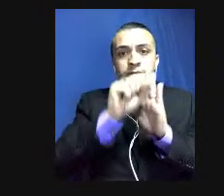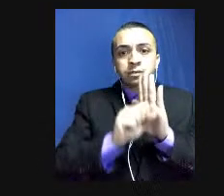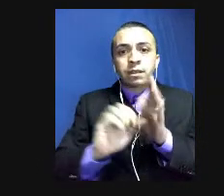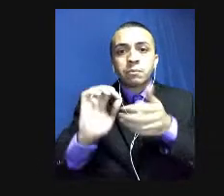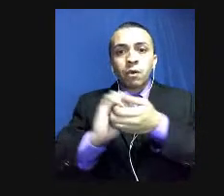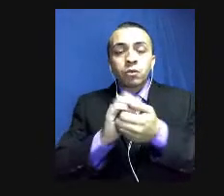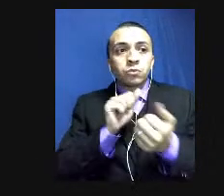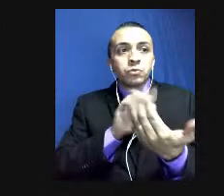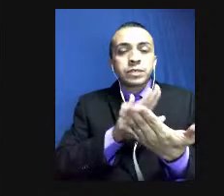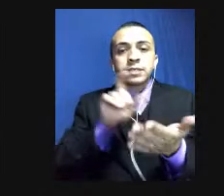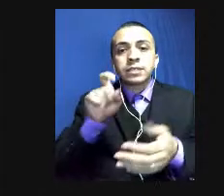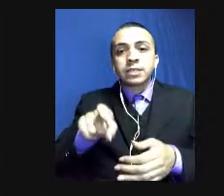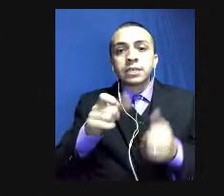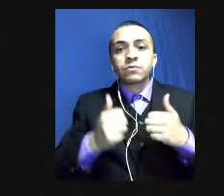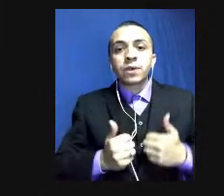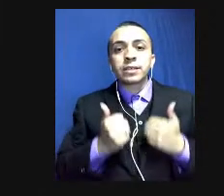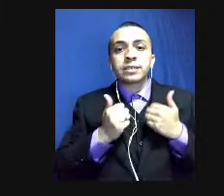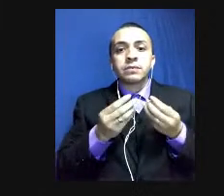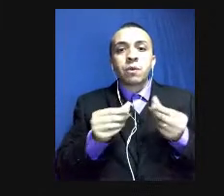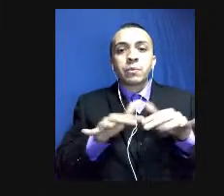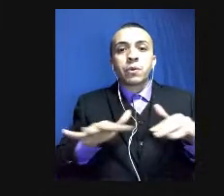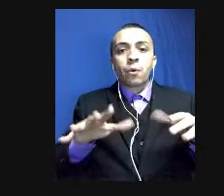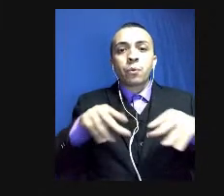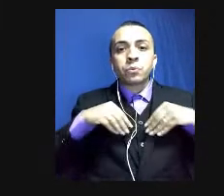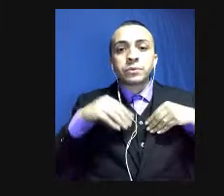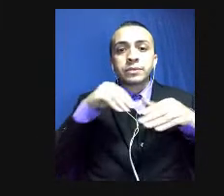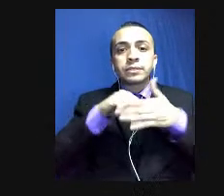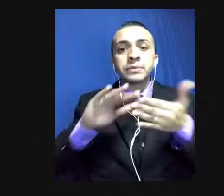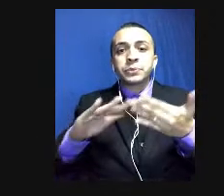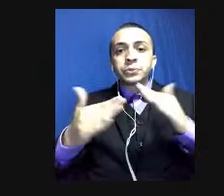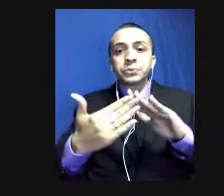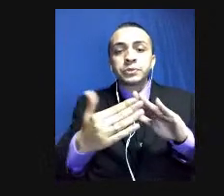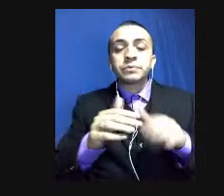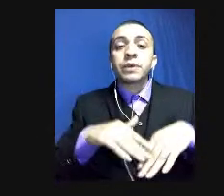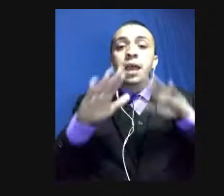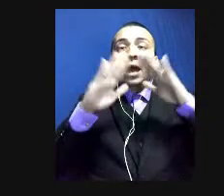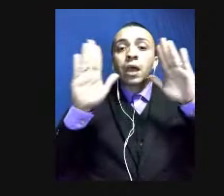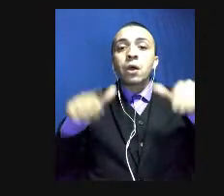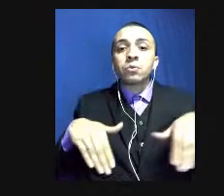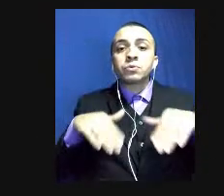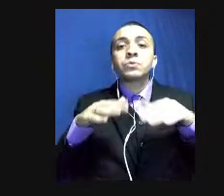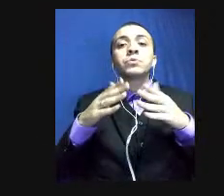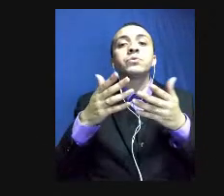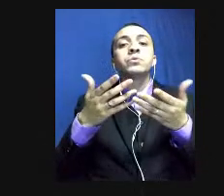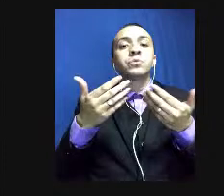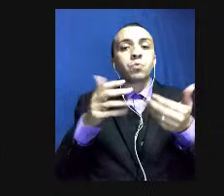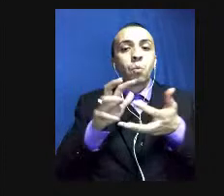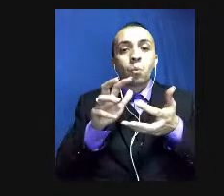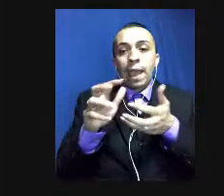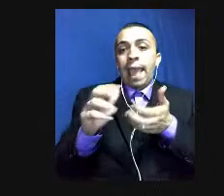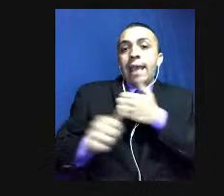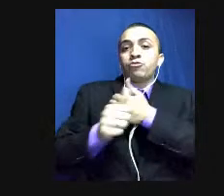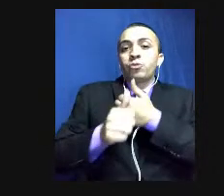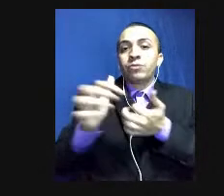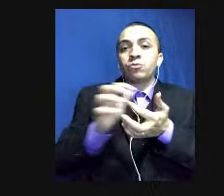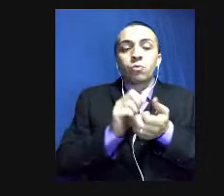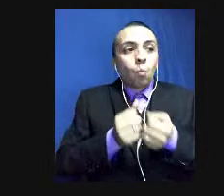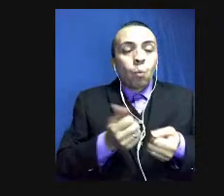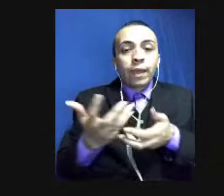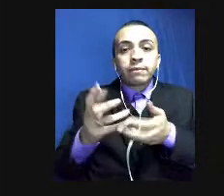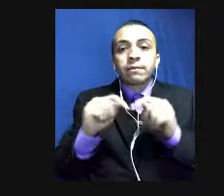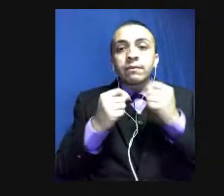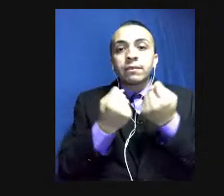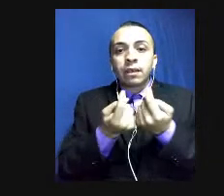residents, property owners, and the community. Household hazardous waste teams with the U.S. Environmental Protection Agency